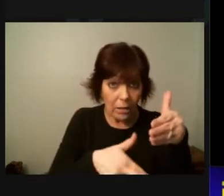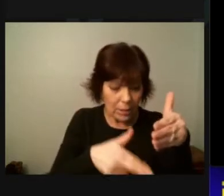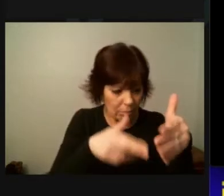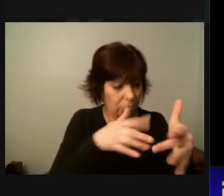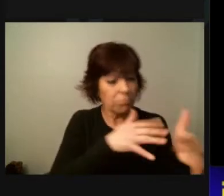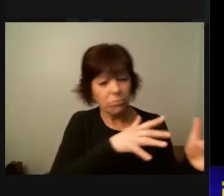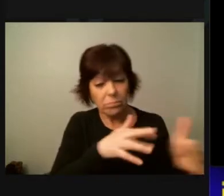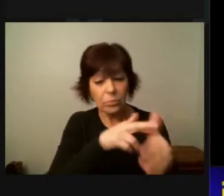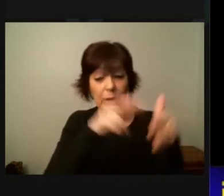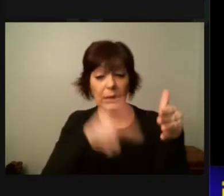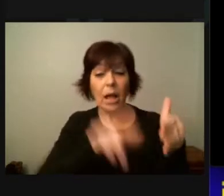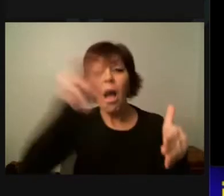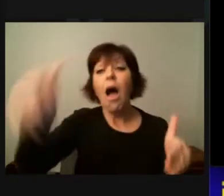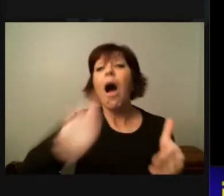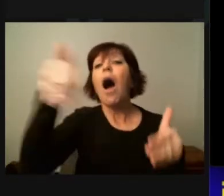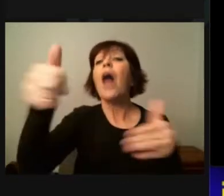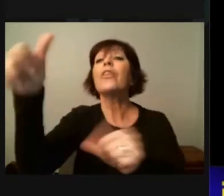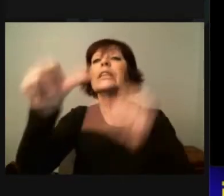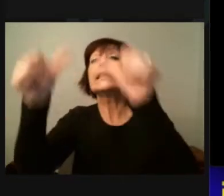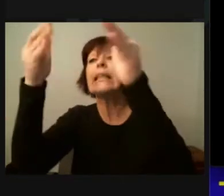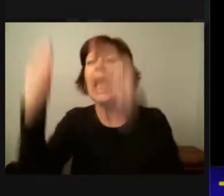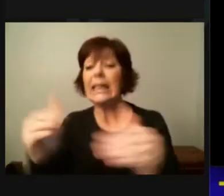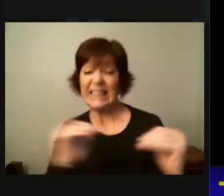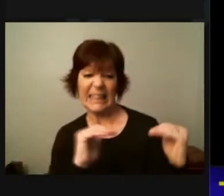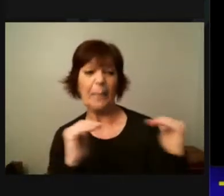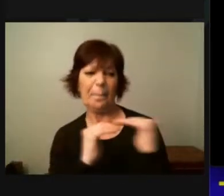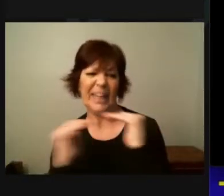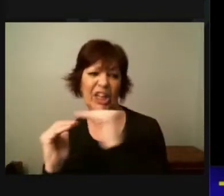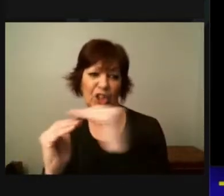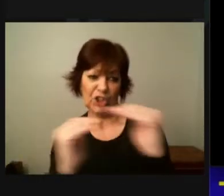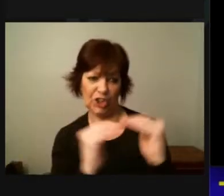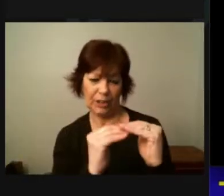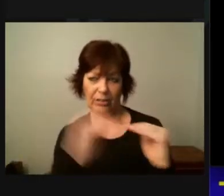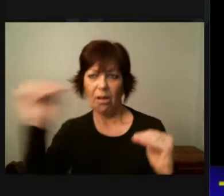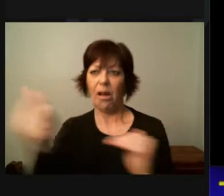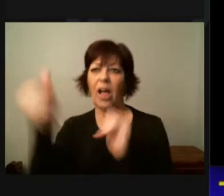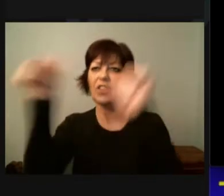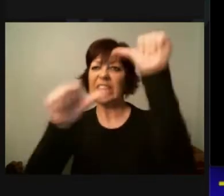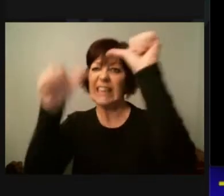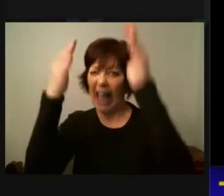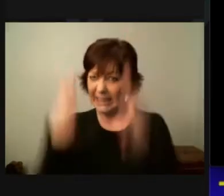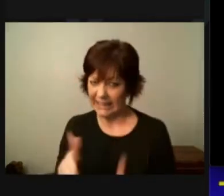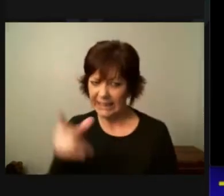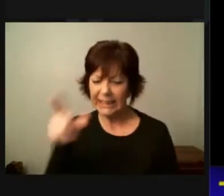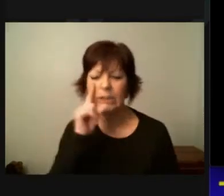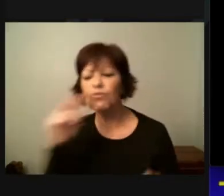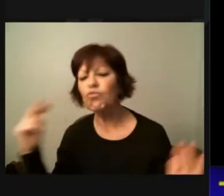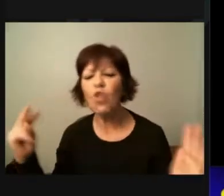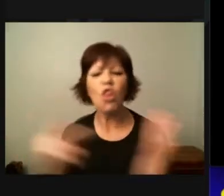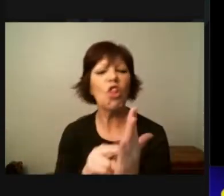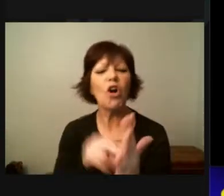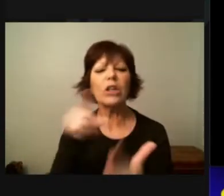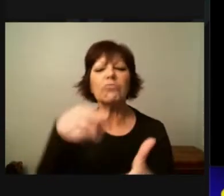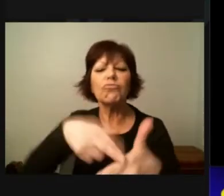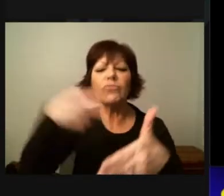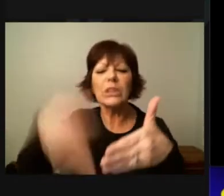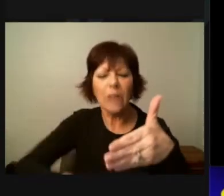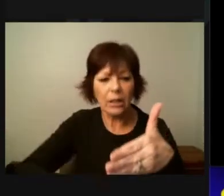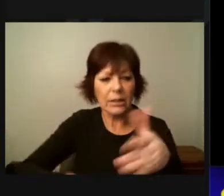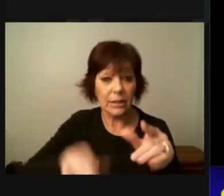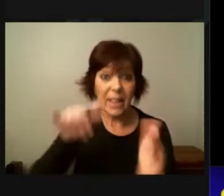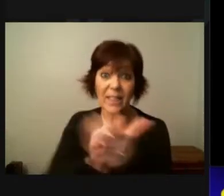other scientists. And that's really very, very important. So if you're worried